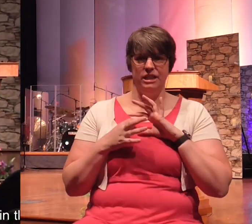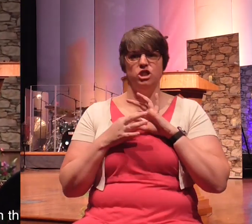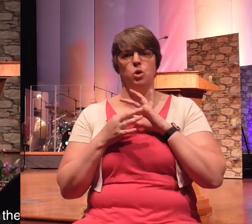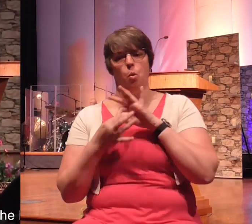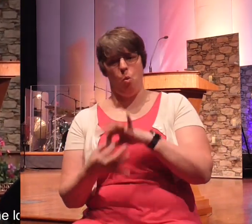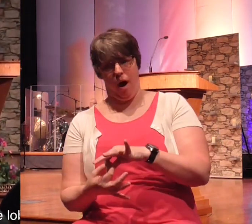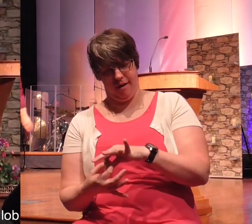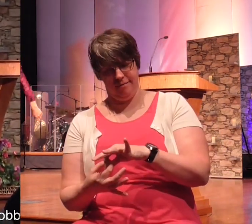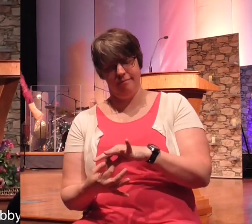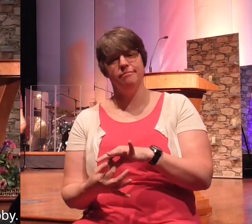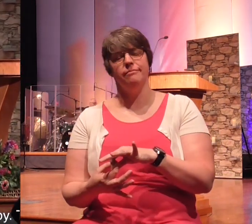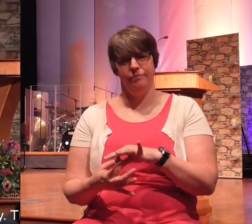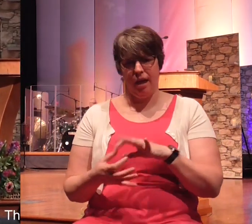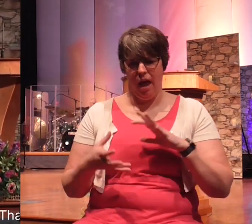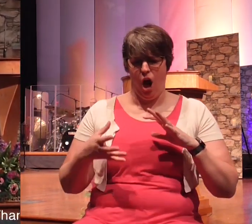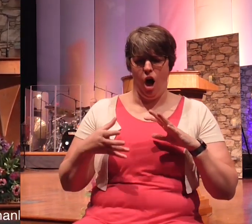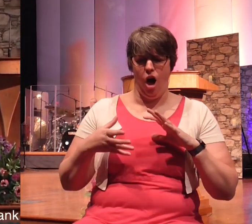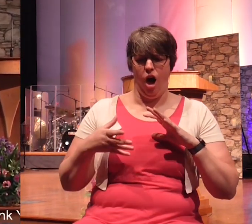a